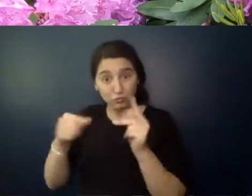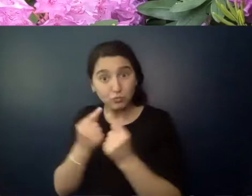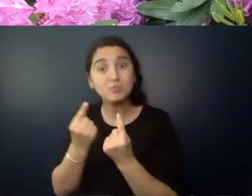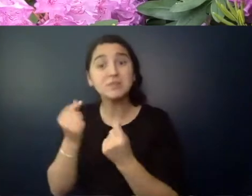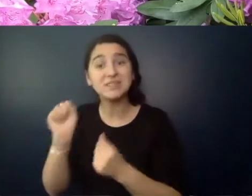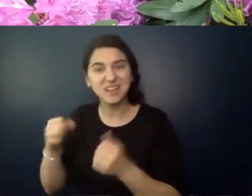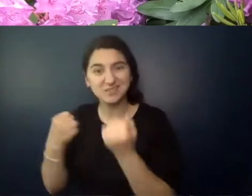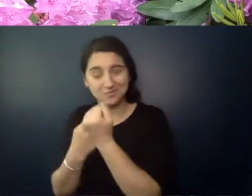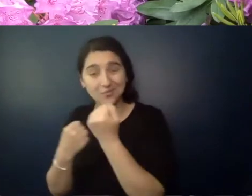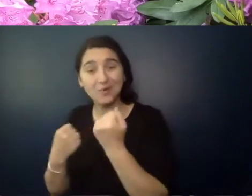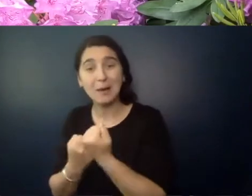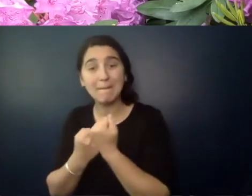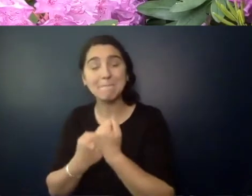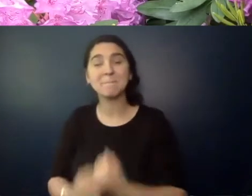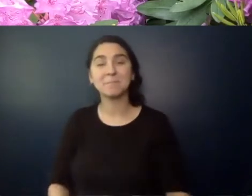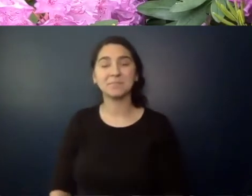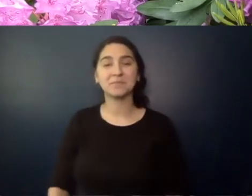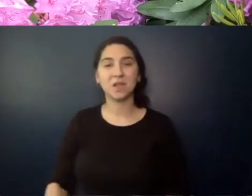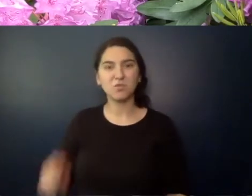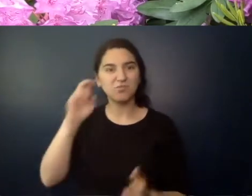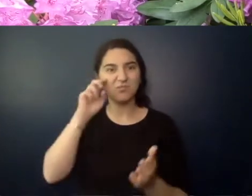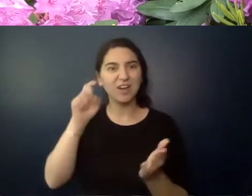groups,